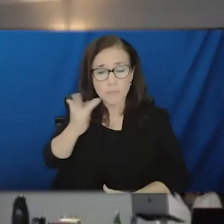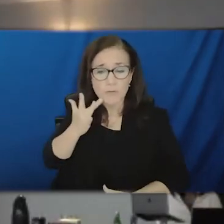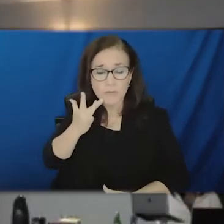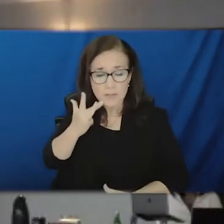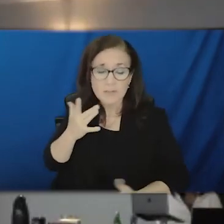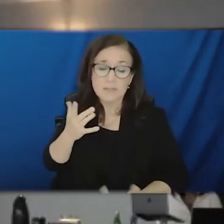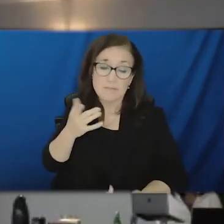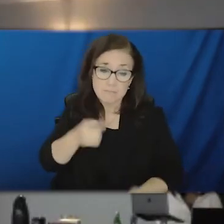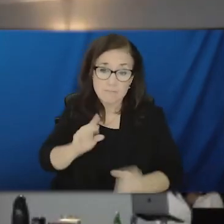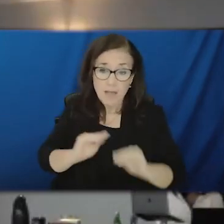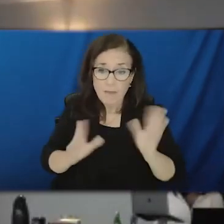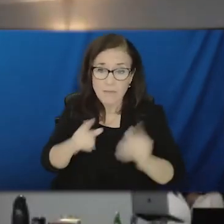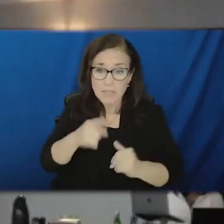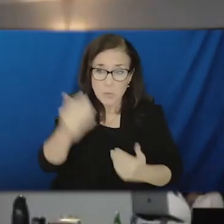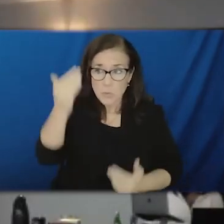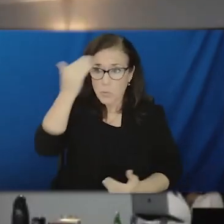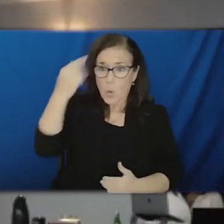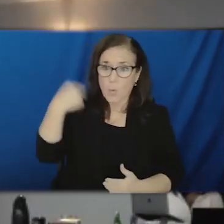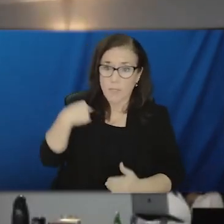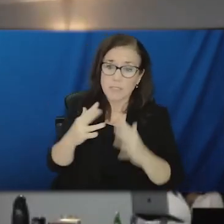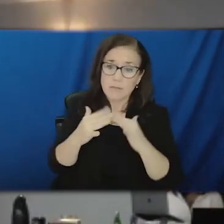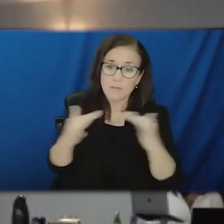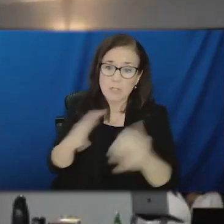body. So I appreciate that. Thank you.